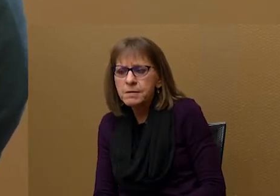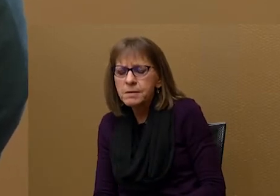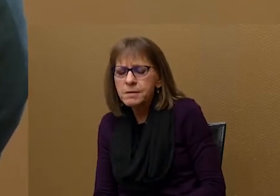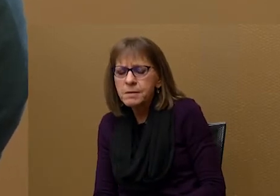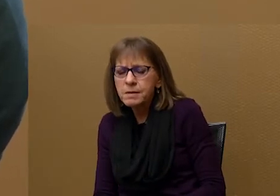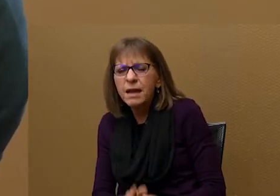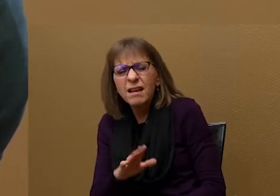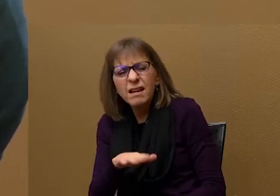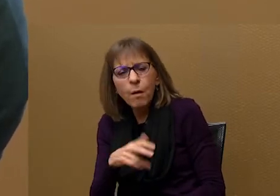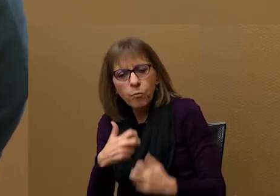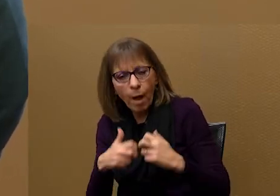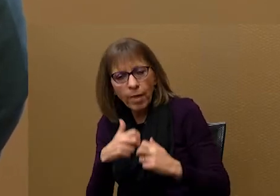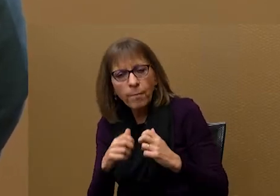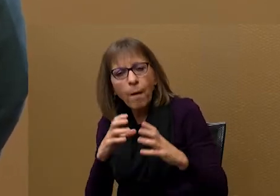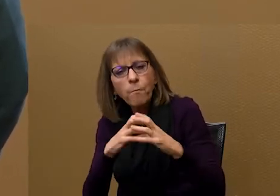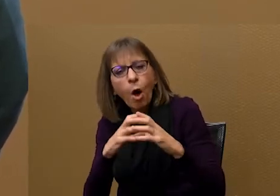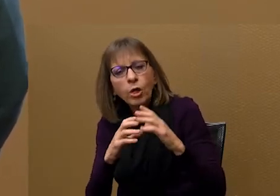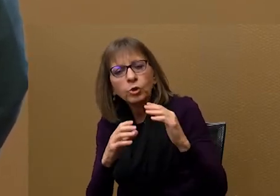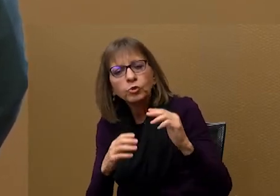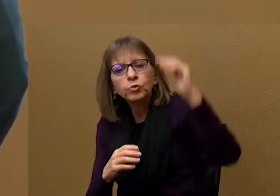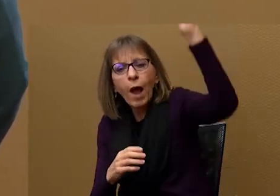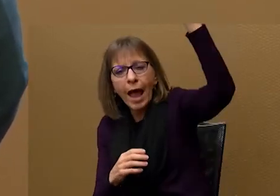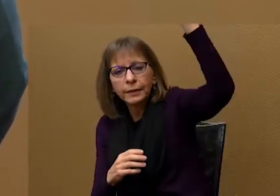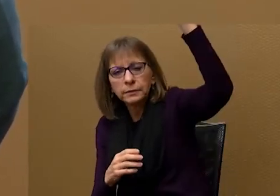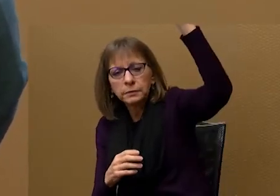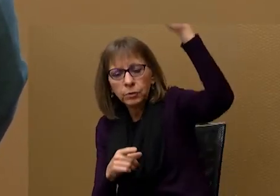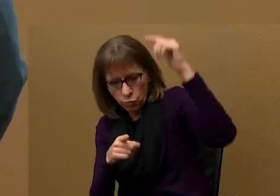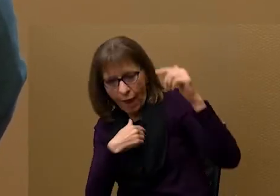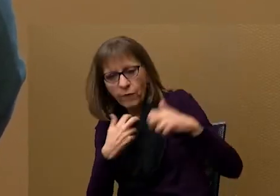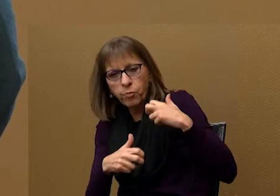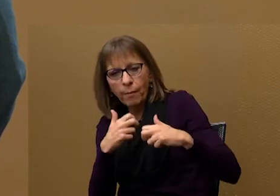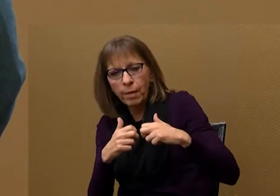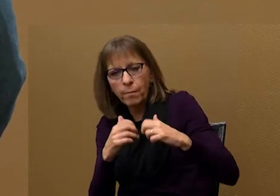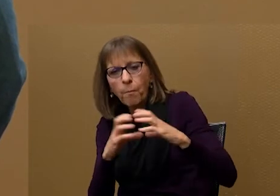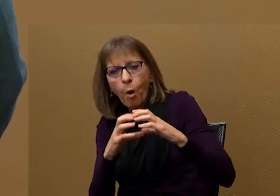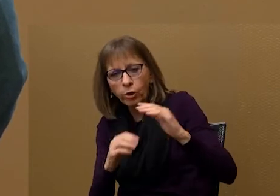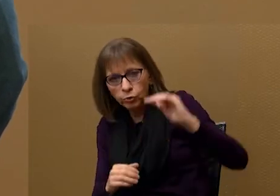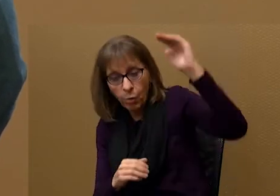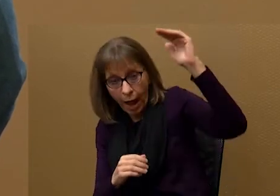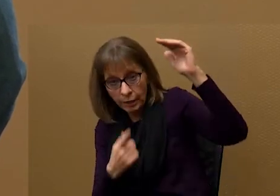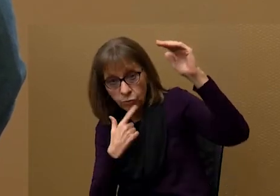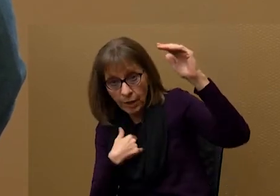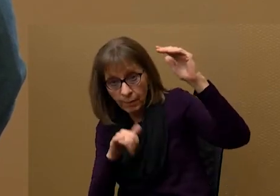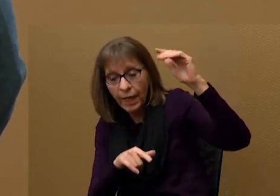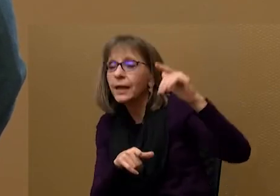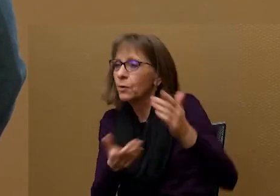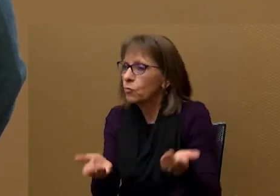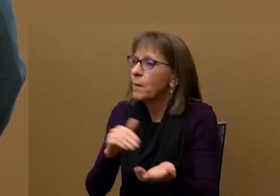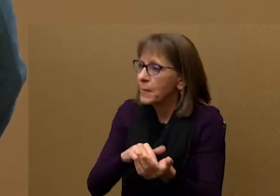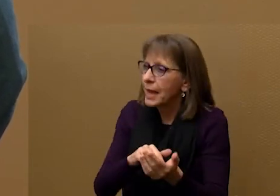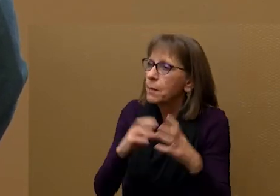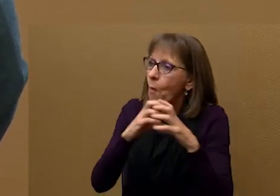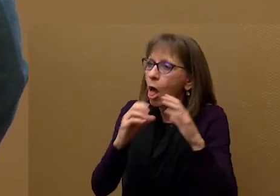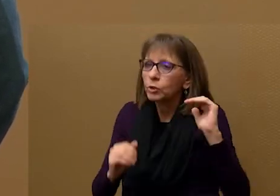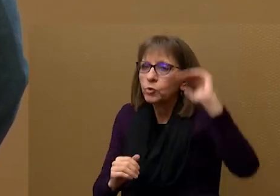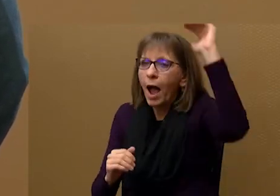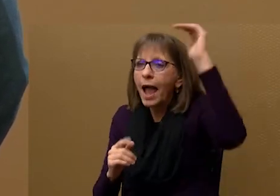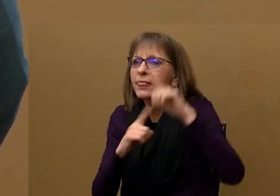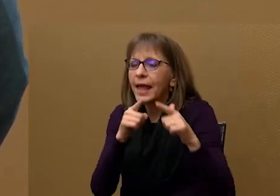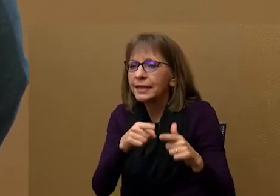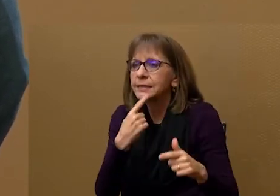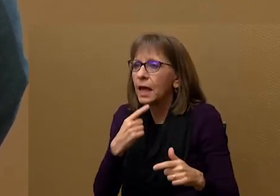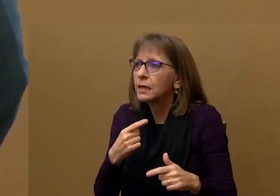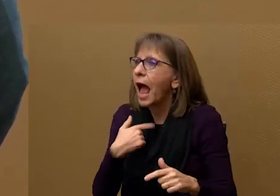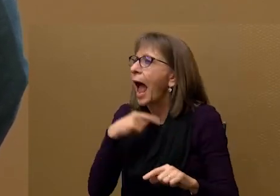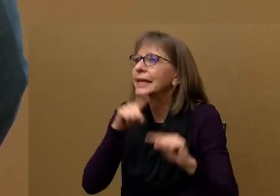is too high. You have a problem. The ball is too high. Can you say that? And he repeated, the ball is too high. And then he said,